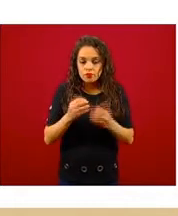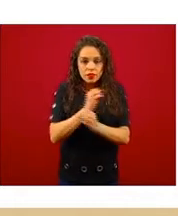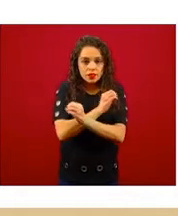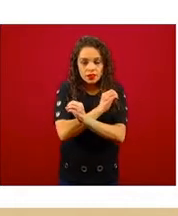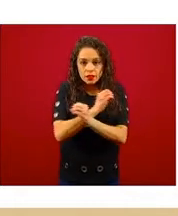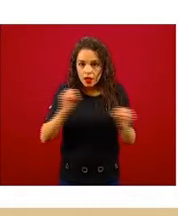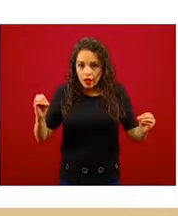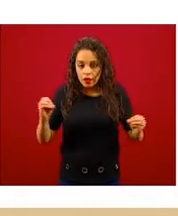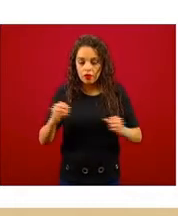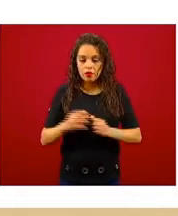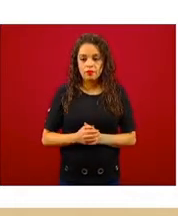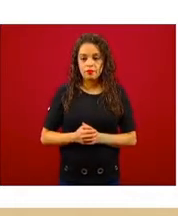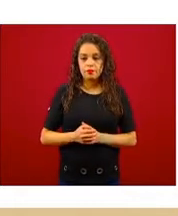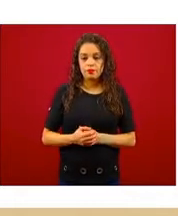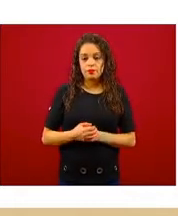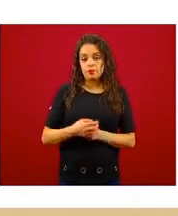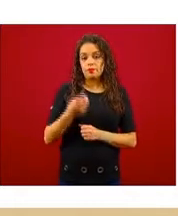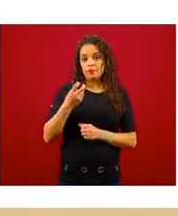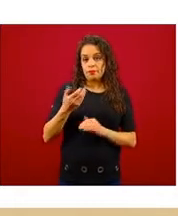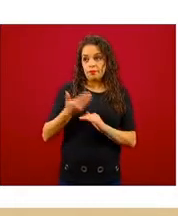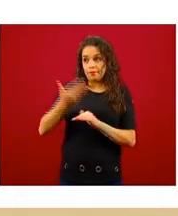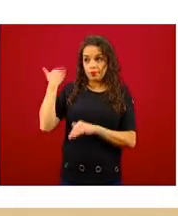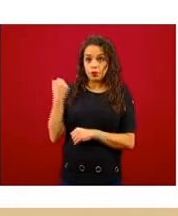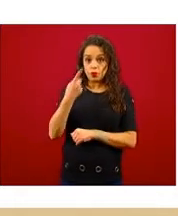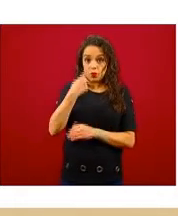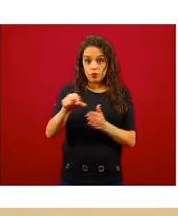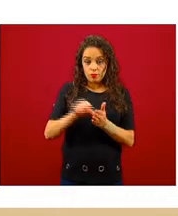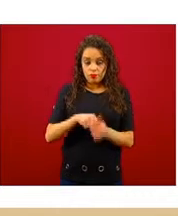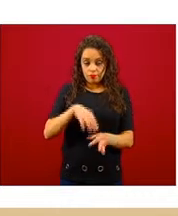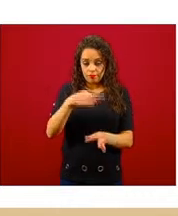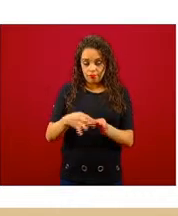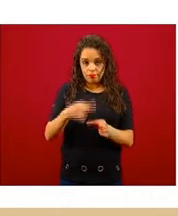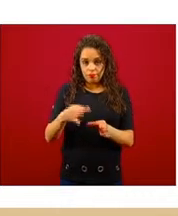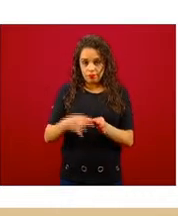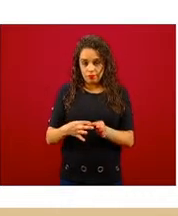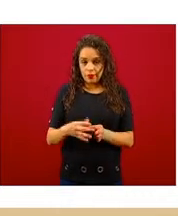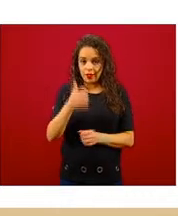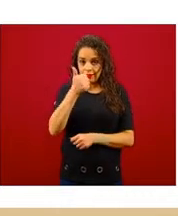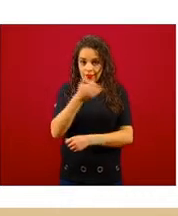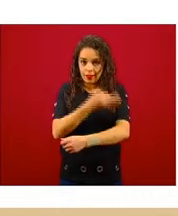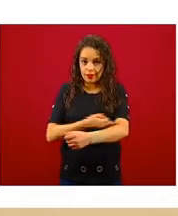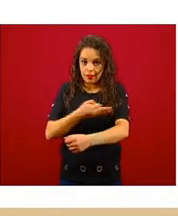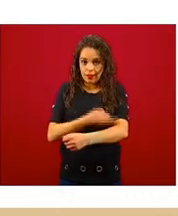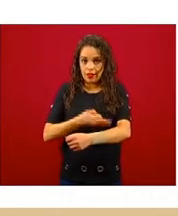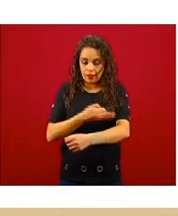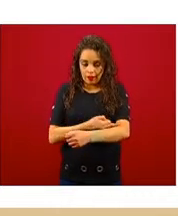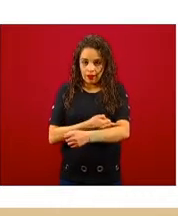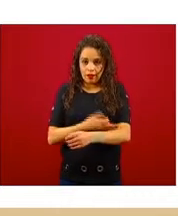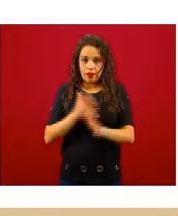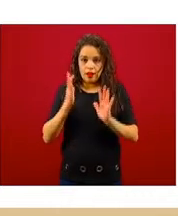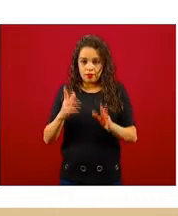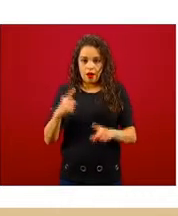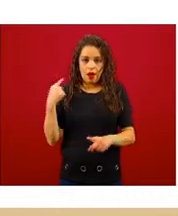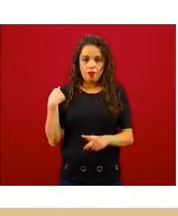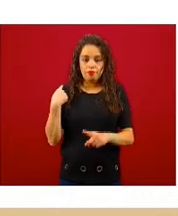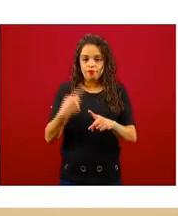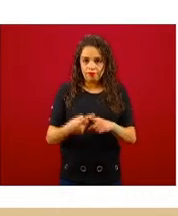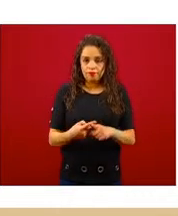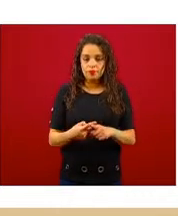working periods without any defined time. Every day at 6 o'clock in the morning,